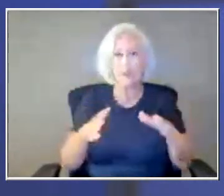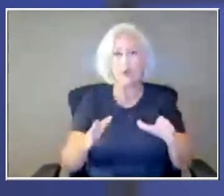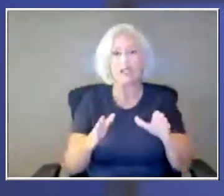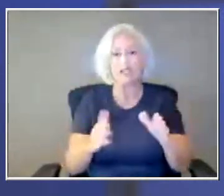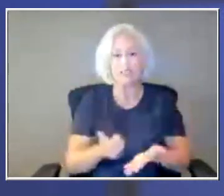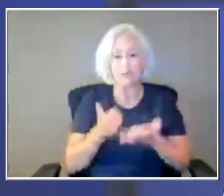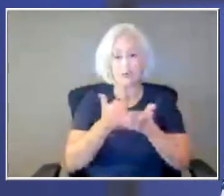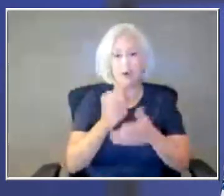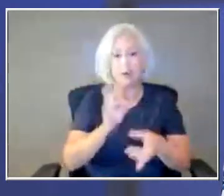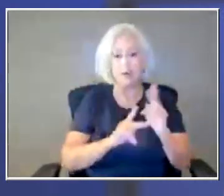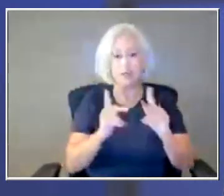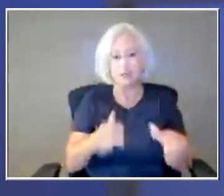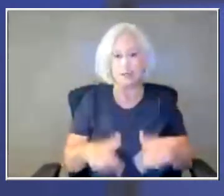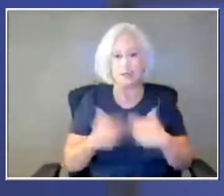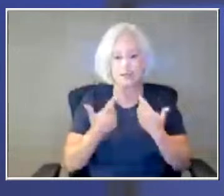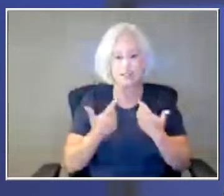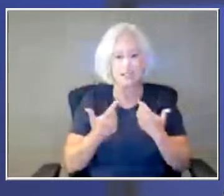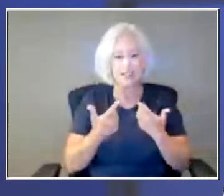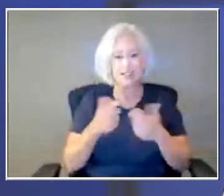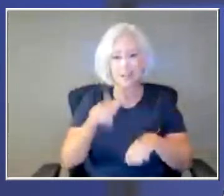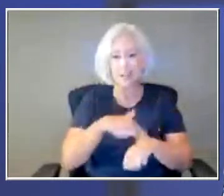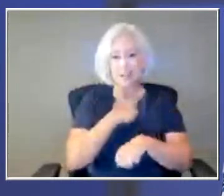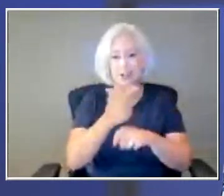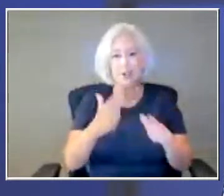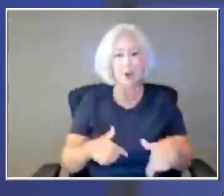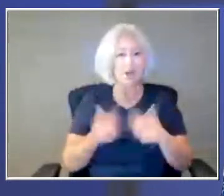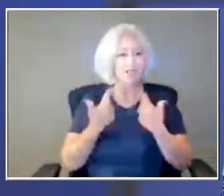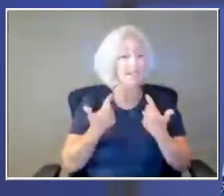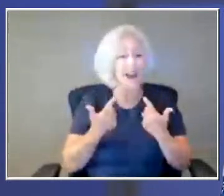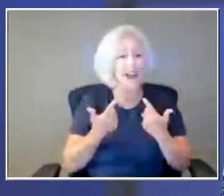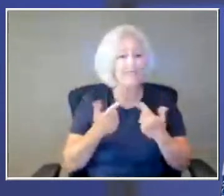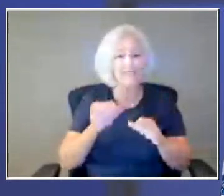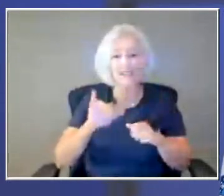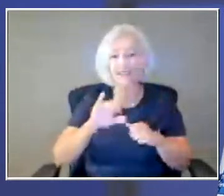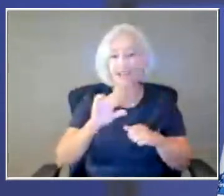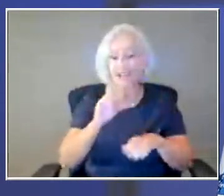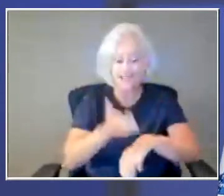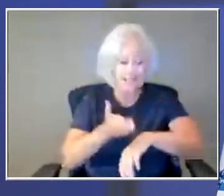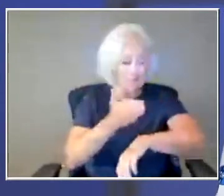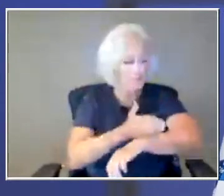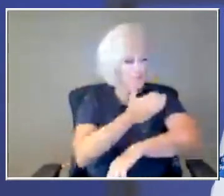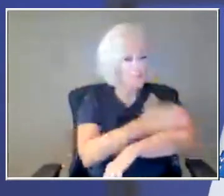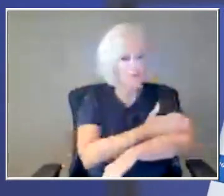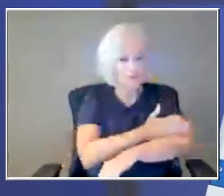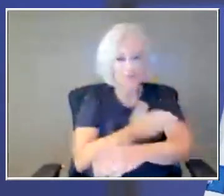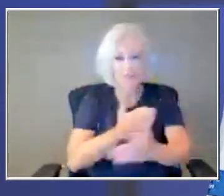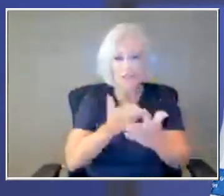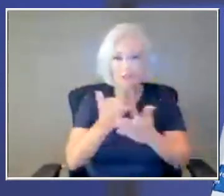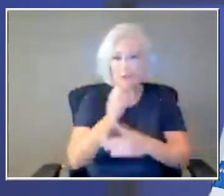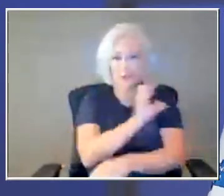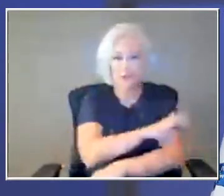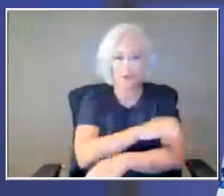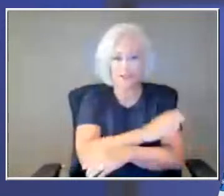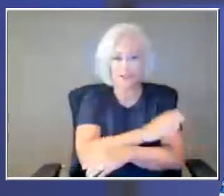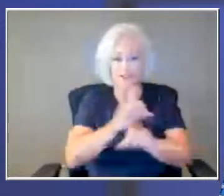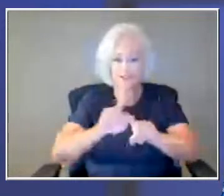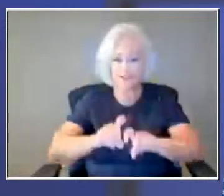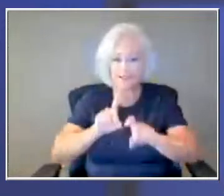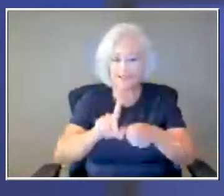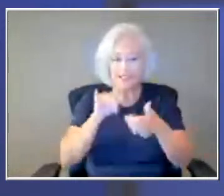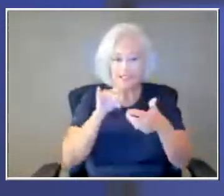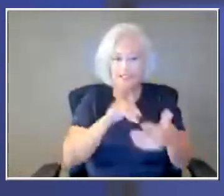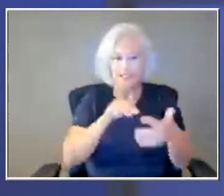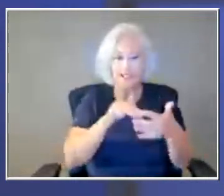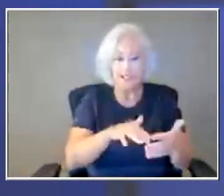live rich, long lives, and that's only getting better, including through clinical trial participation to spark